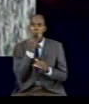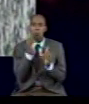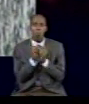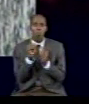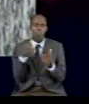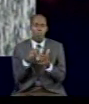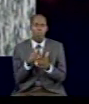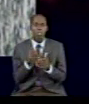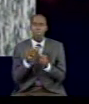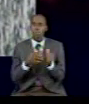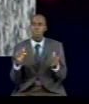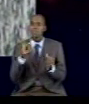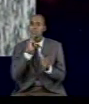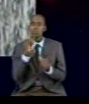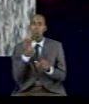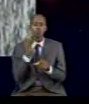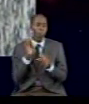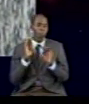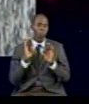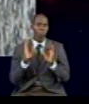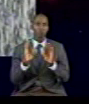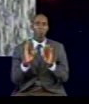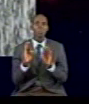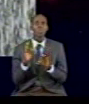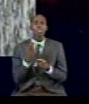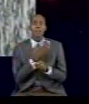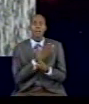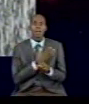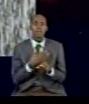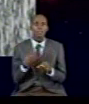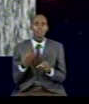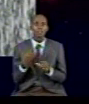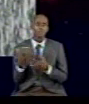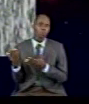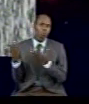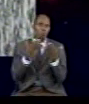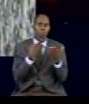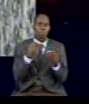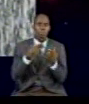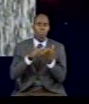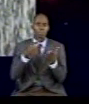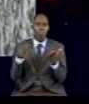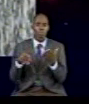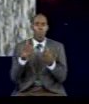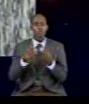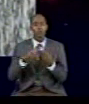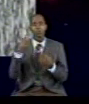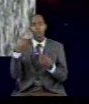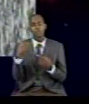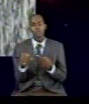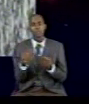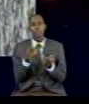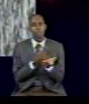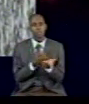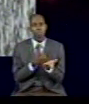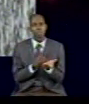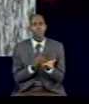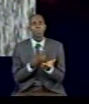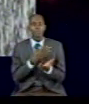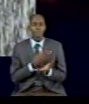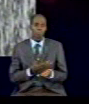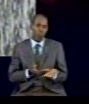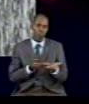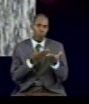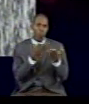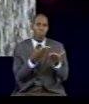the results to my doctor, that he knows what to do. So I gave the results to my doctor, and he said, oh, this is just a normal thing. And then he said, let's